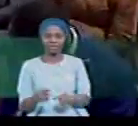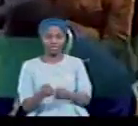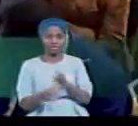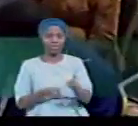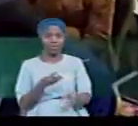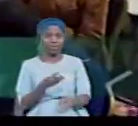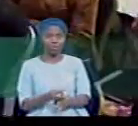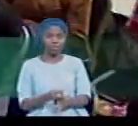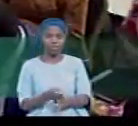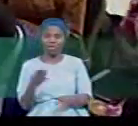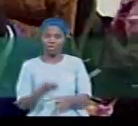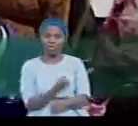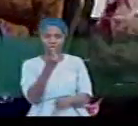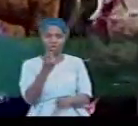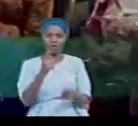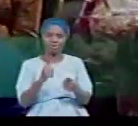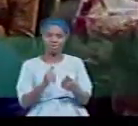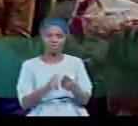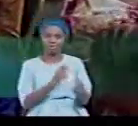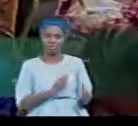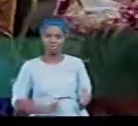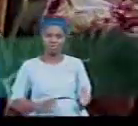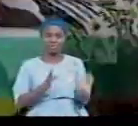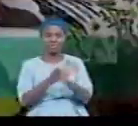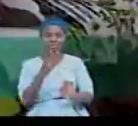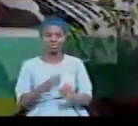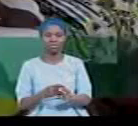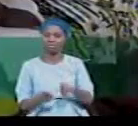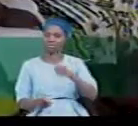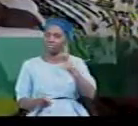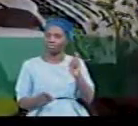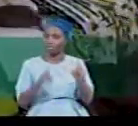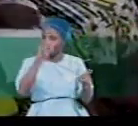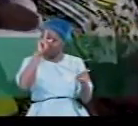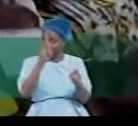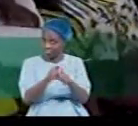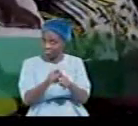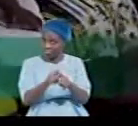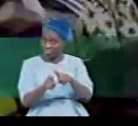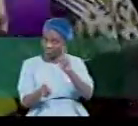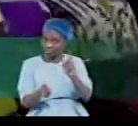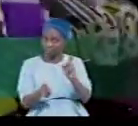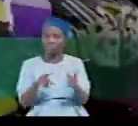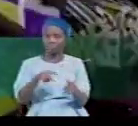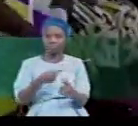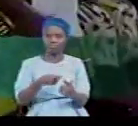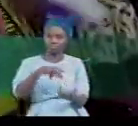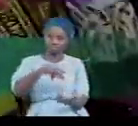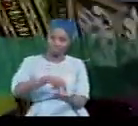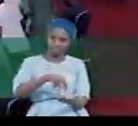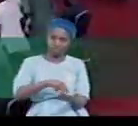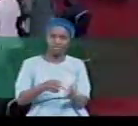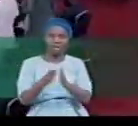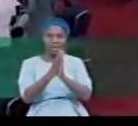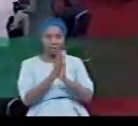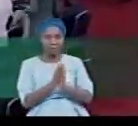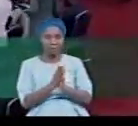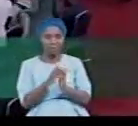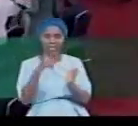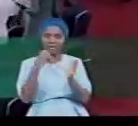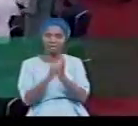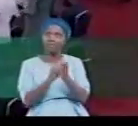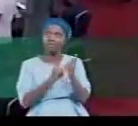there? Would you agree with that? Why don't you rise up then and say, Lord,